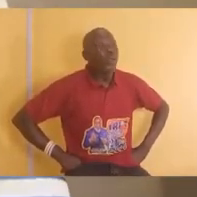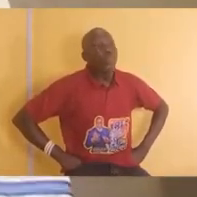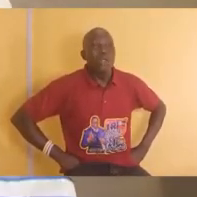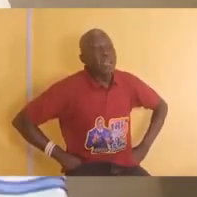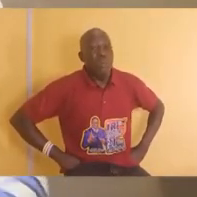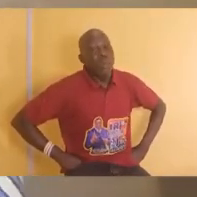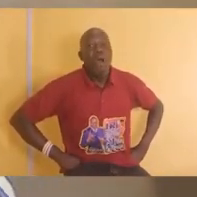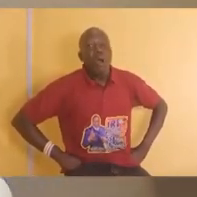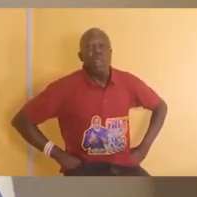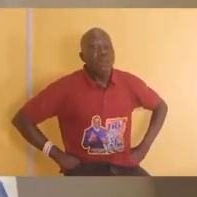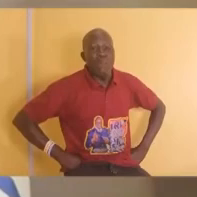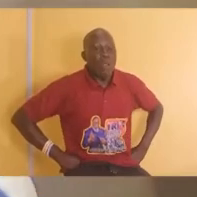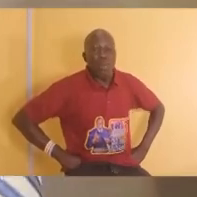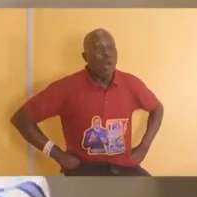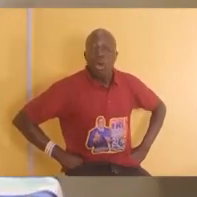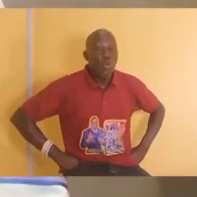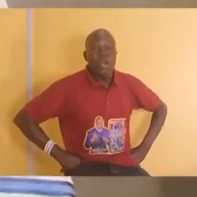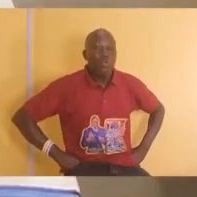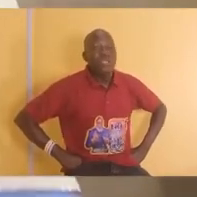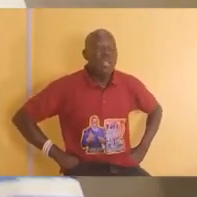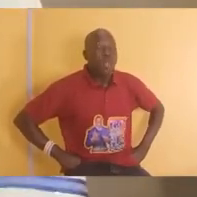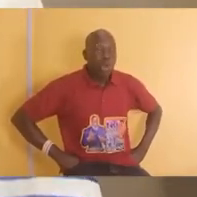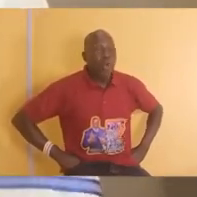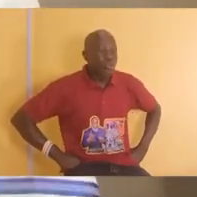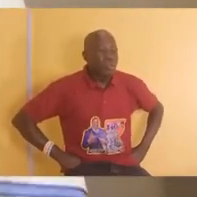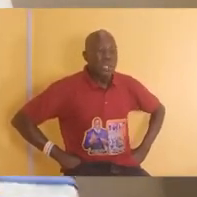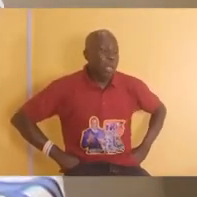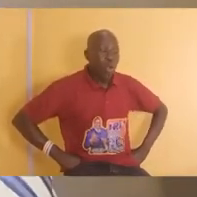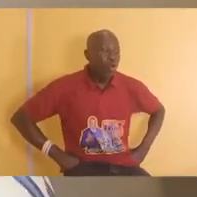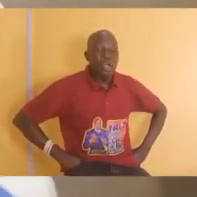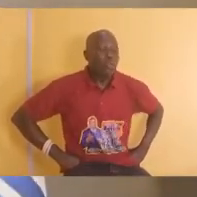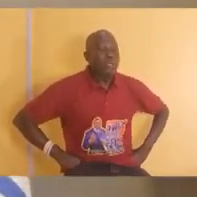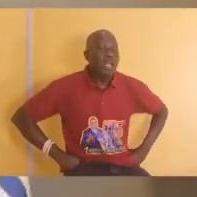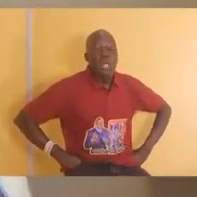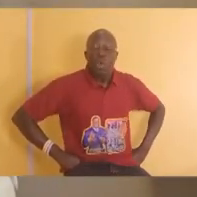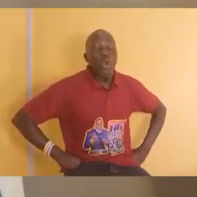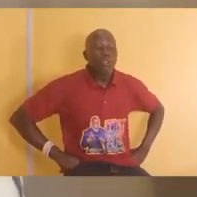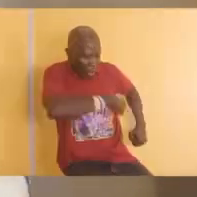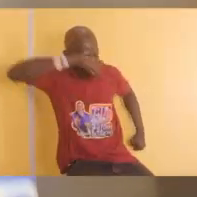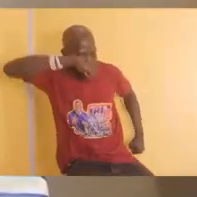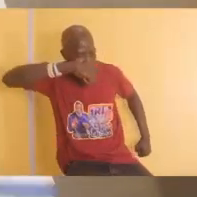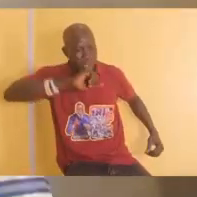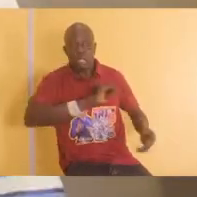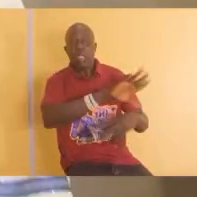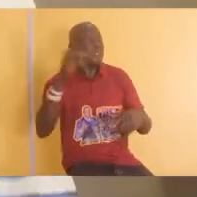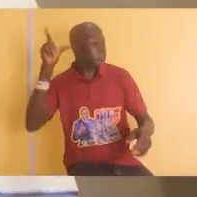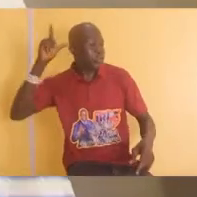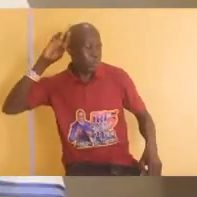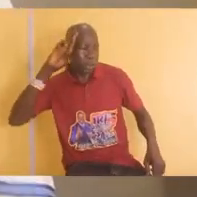everybody bu ba de ko ita kan when get sense of Joshua o ma wa le you should be powerful wa wa so oja yen I will tie the garden